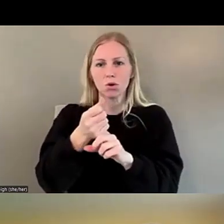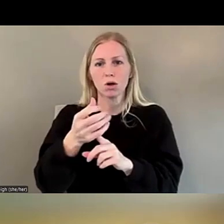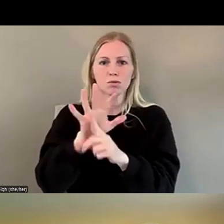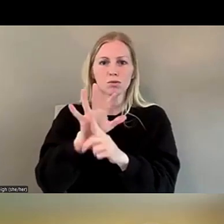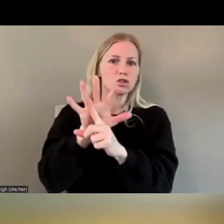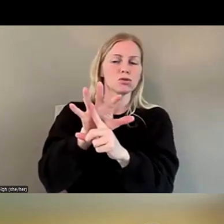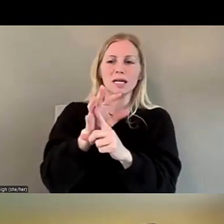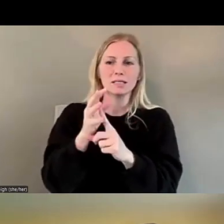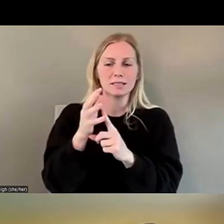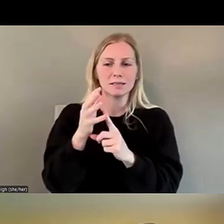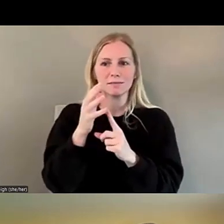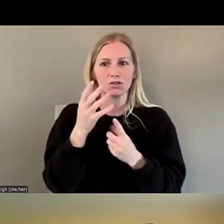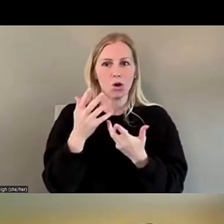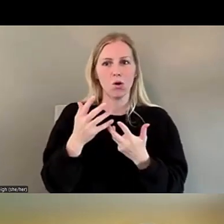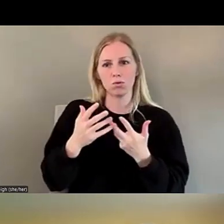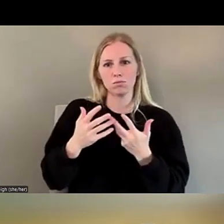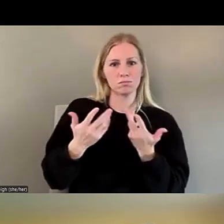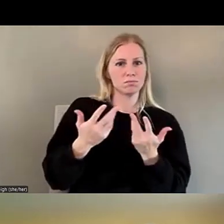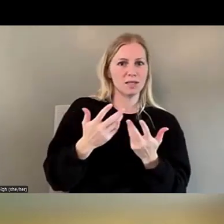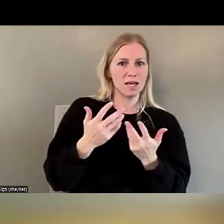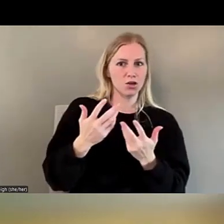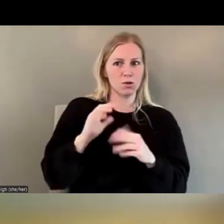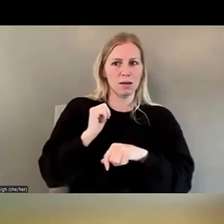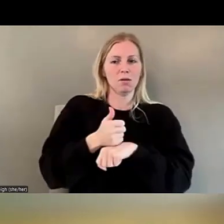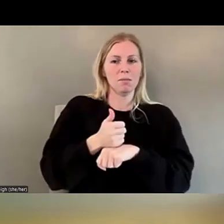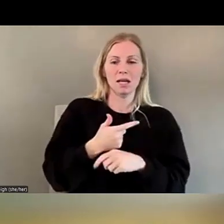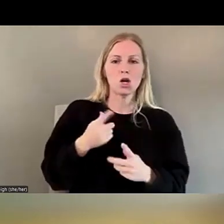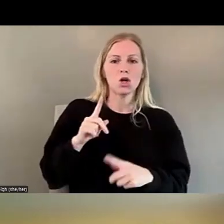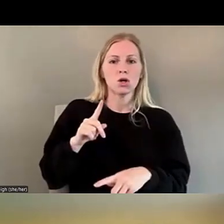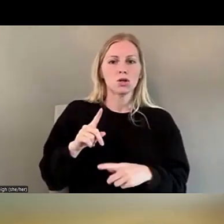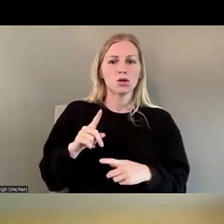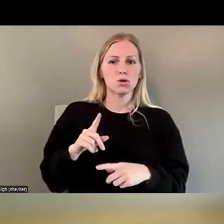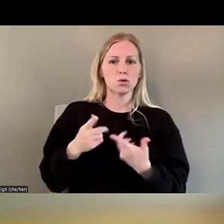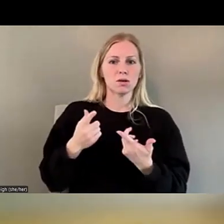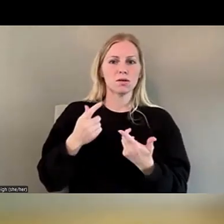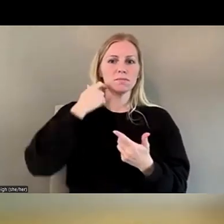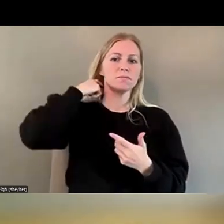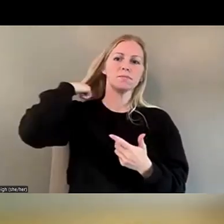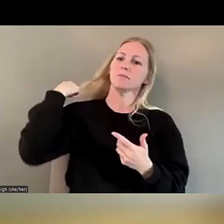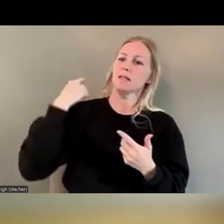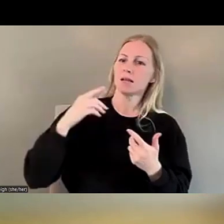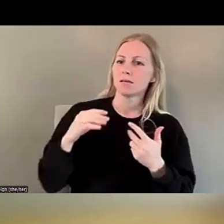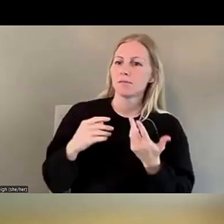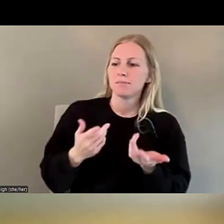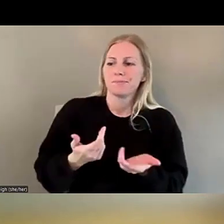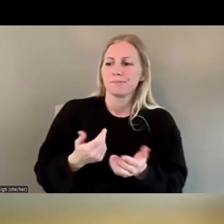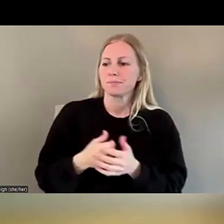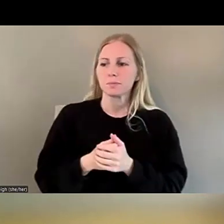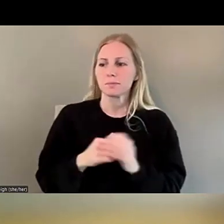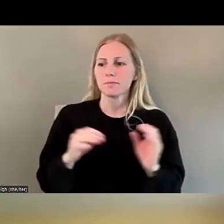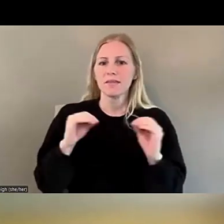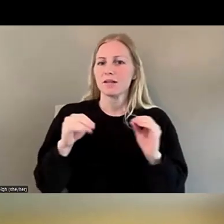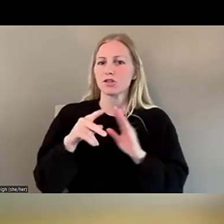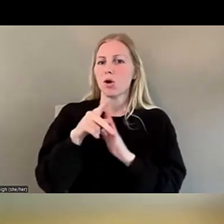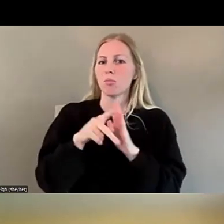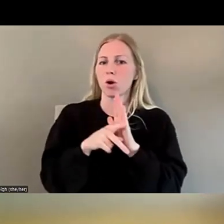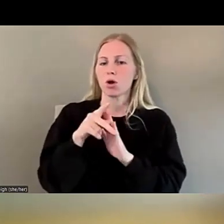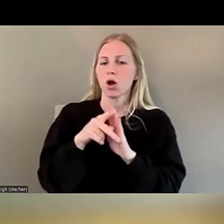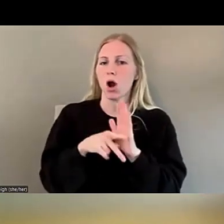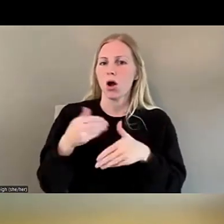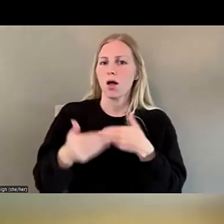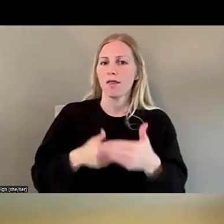could push the kid away and then use your hands and shut the door on them. There's no such protocol that allows for